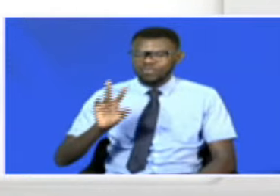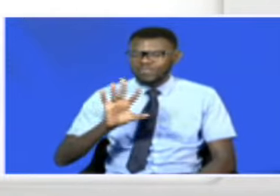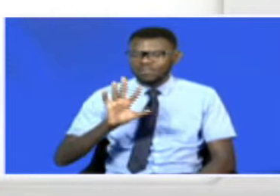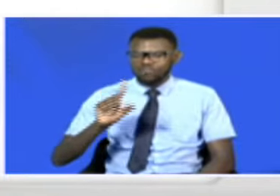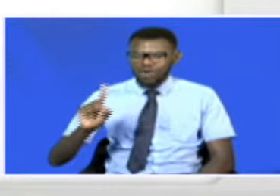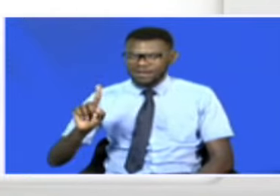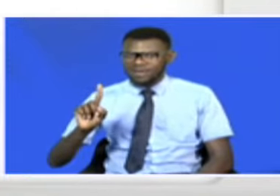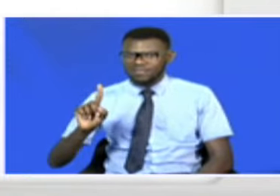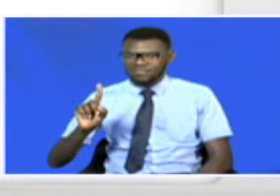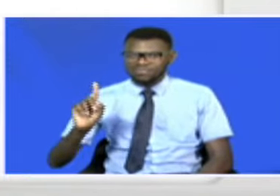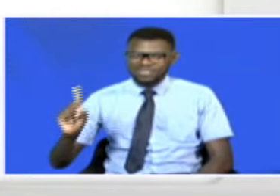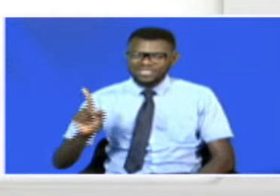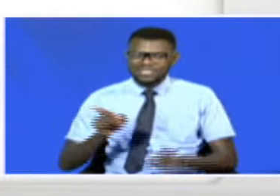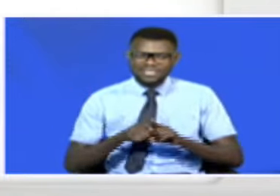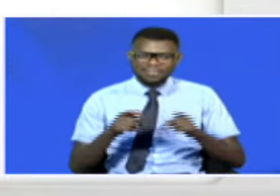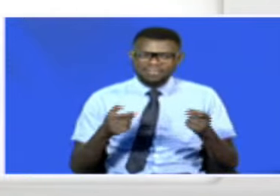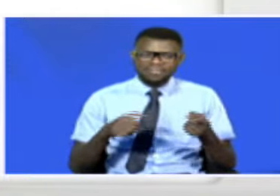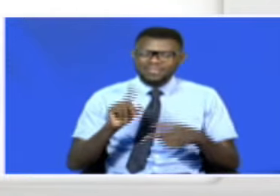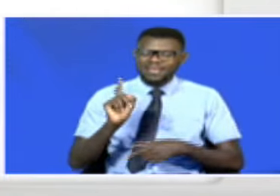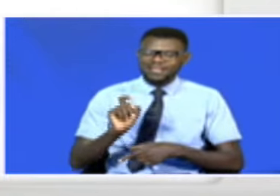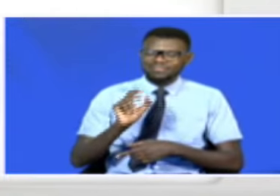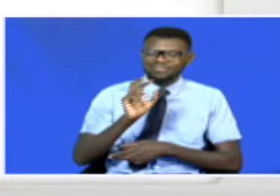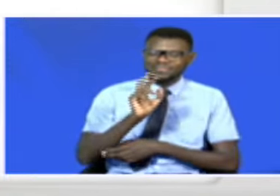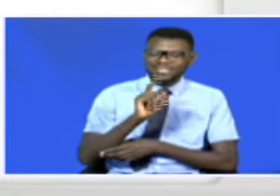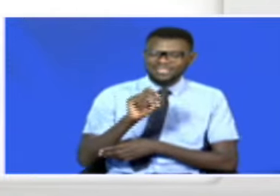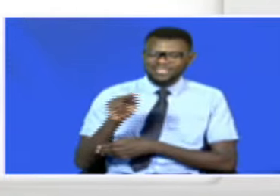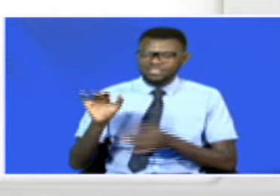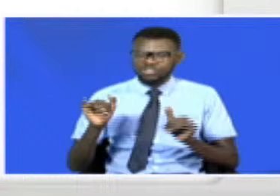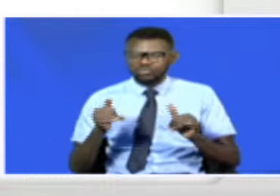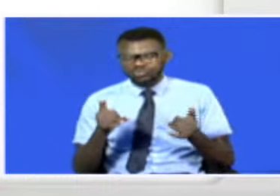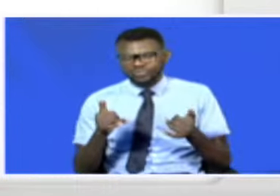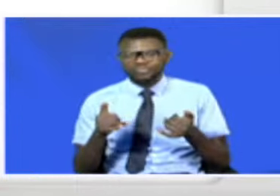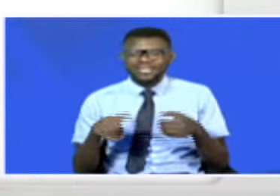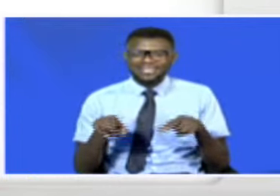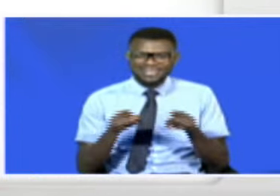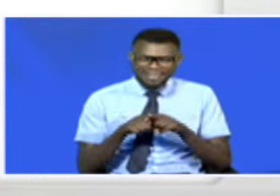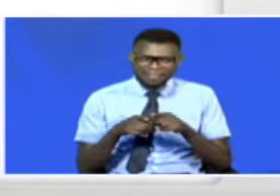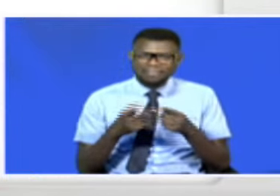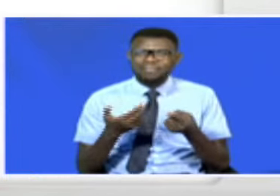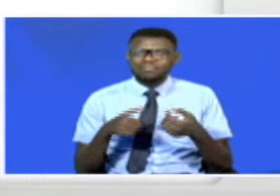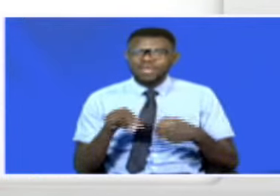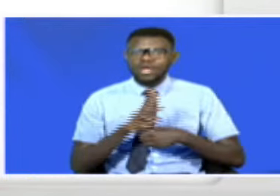us on X at KTN News and at Doris Anki using the